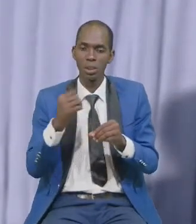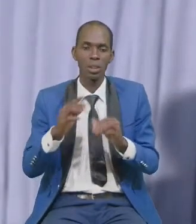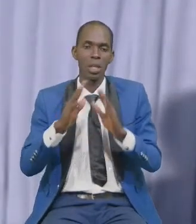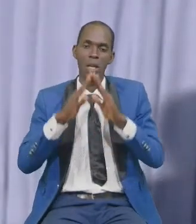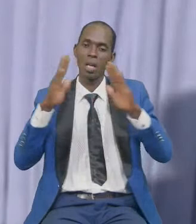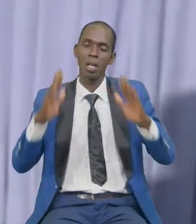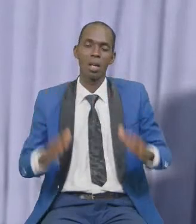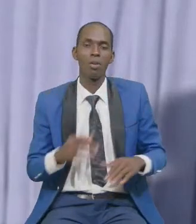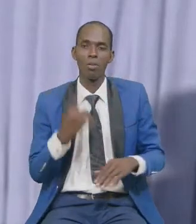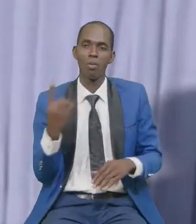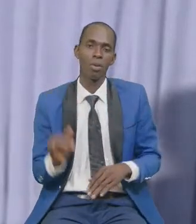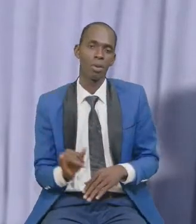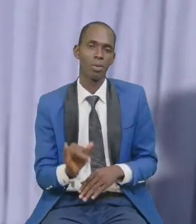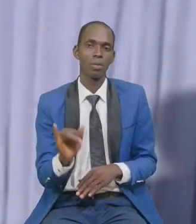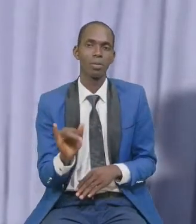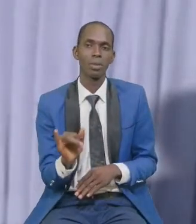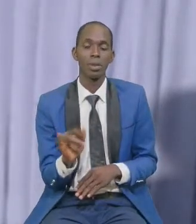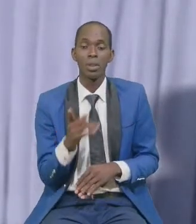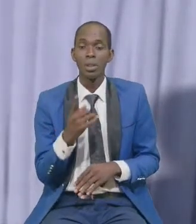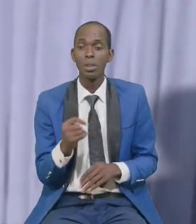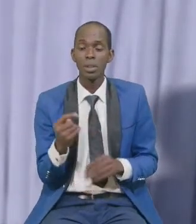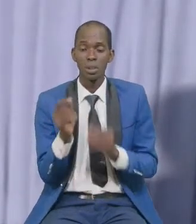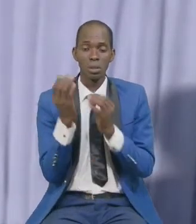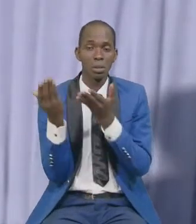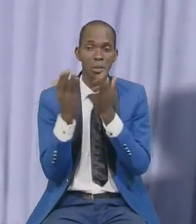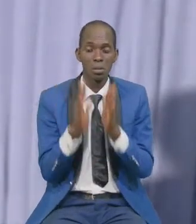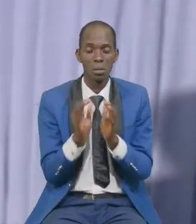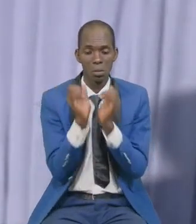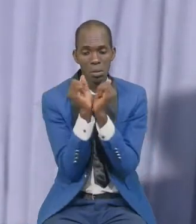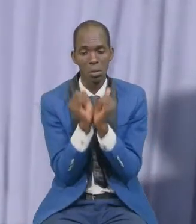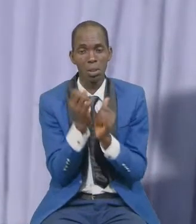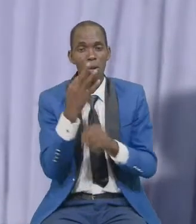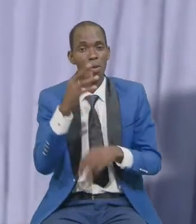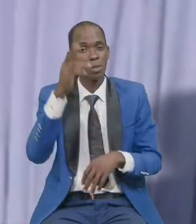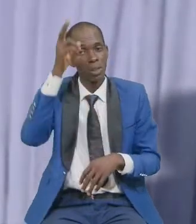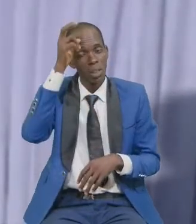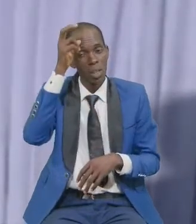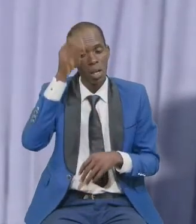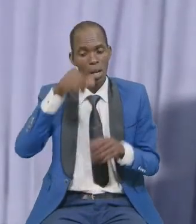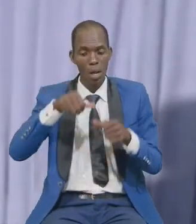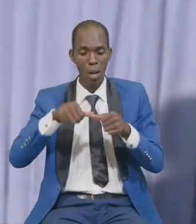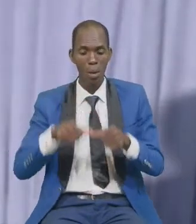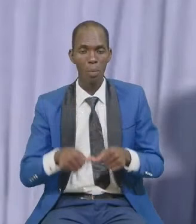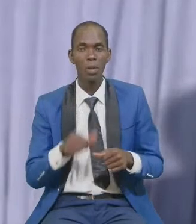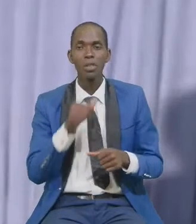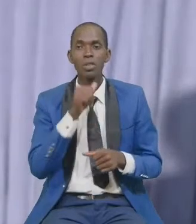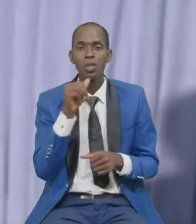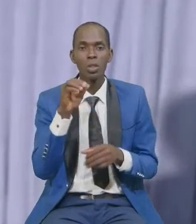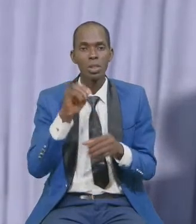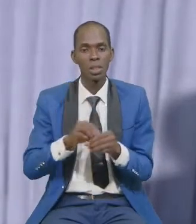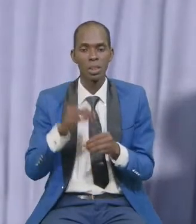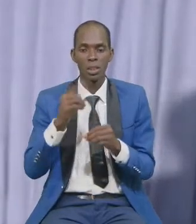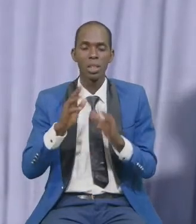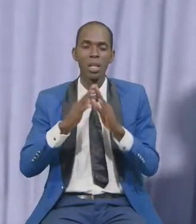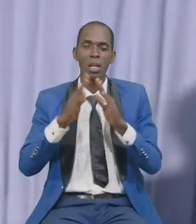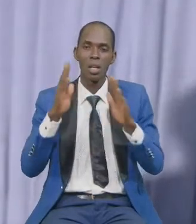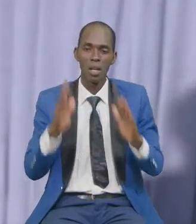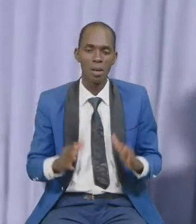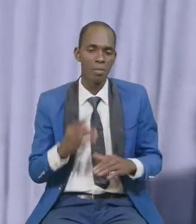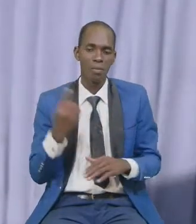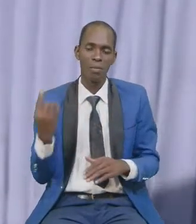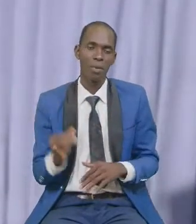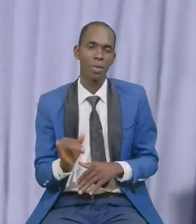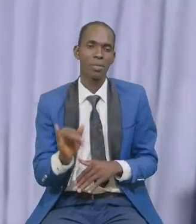forever. The servant, the slave of Satan, abideth not in the house